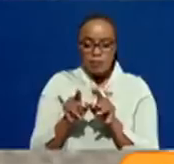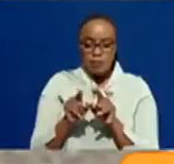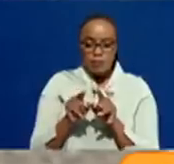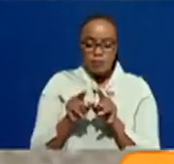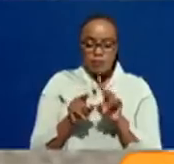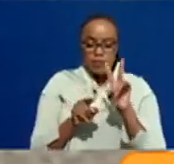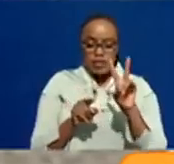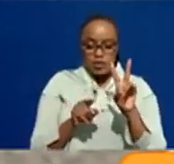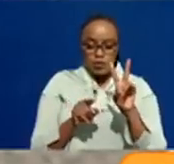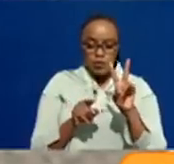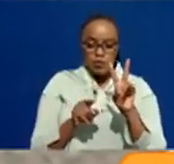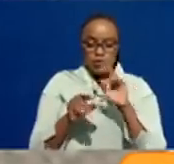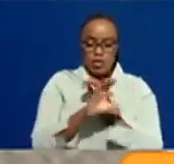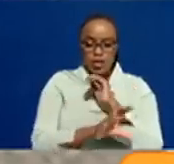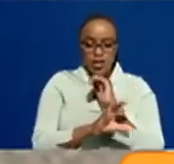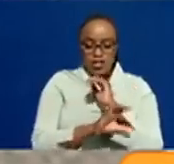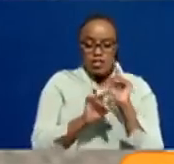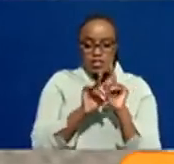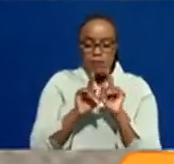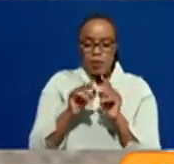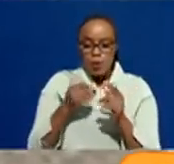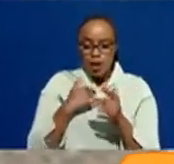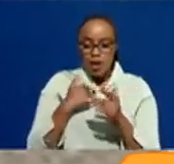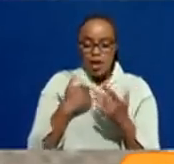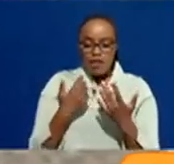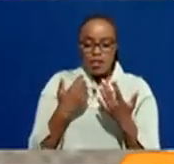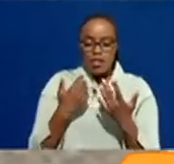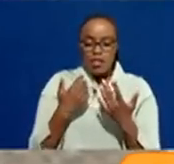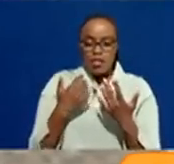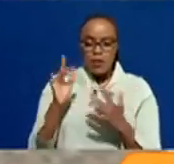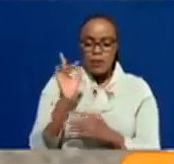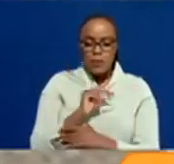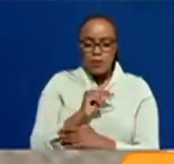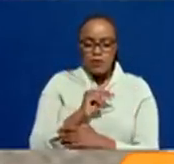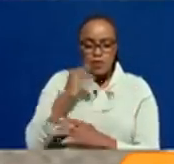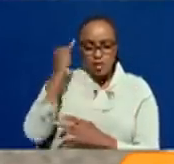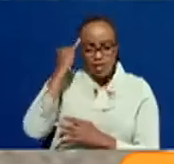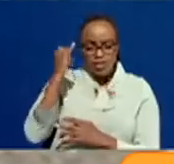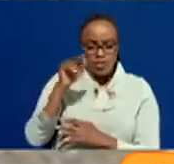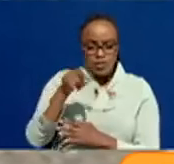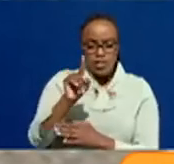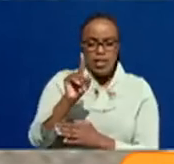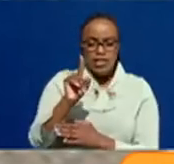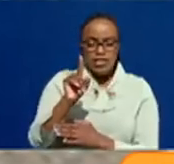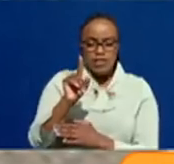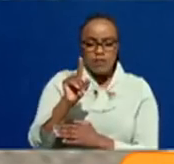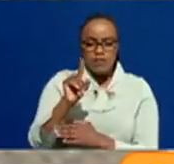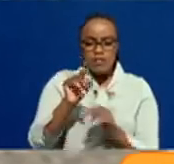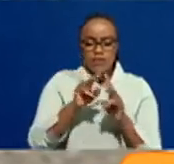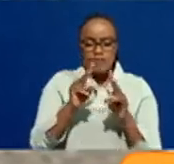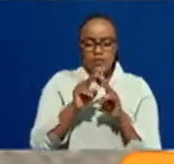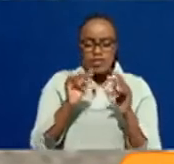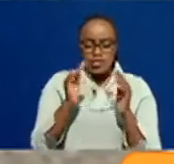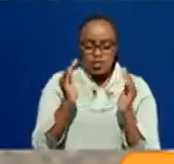the two candidates were absolutely lofty in their imaginations of, and in a very narrow